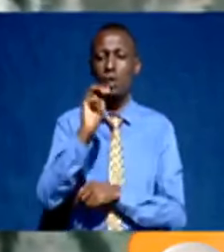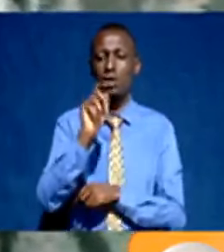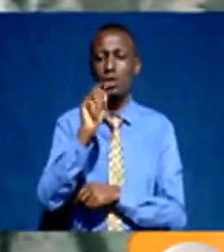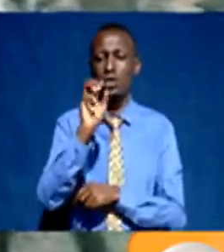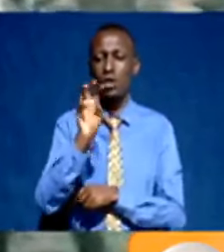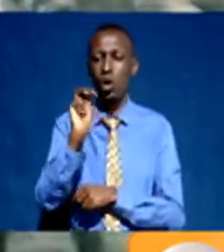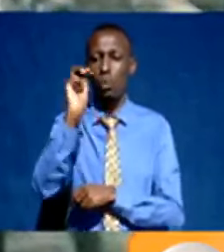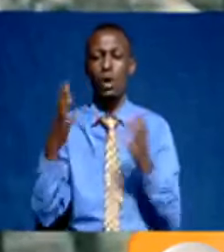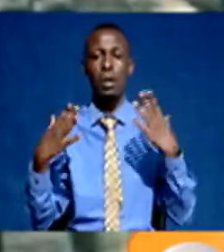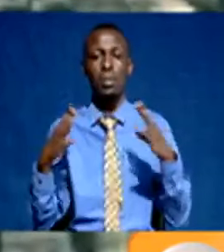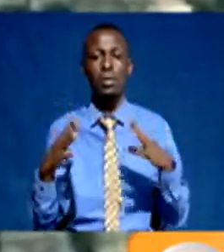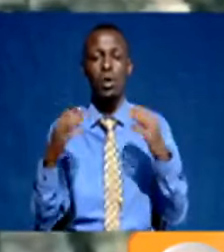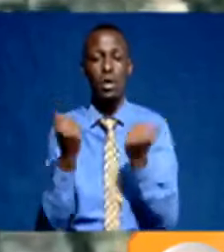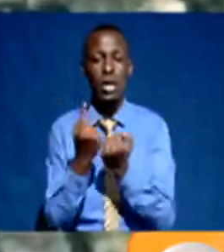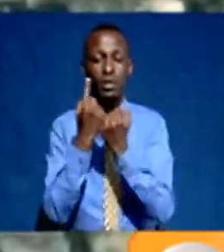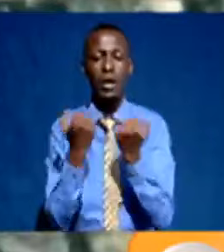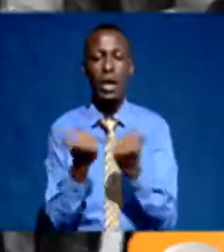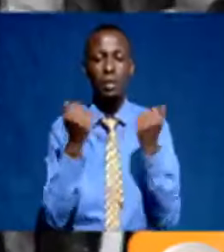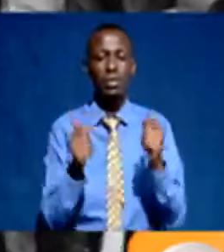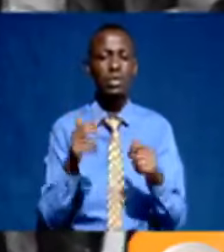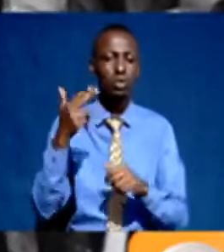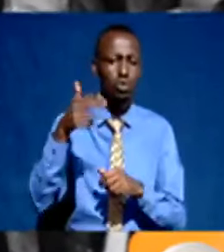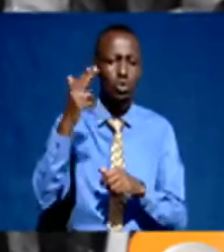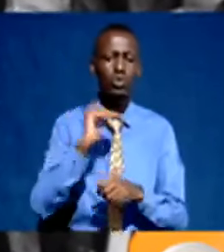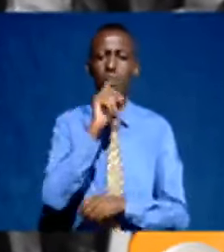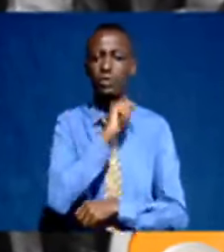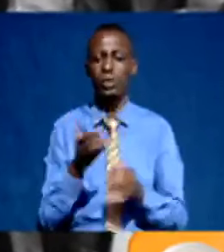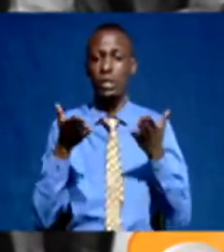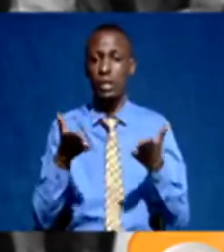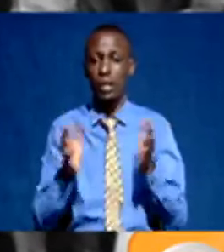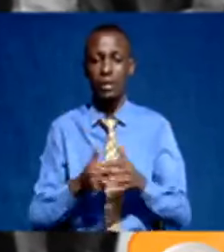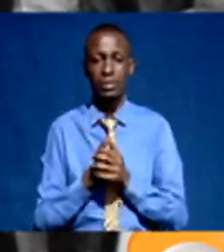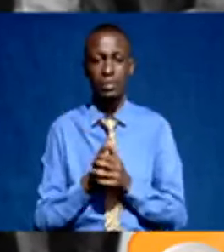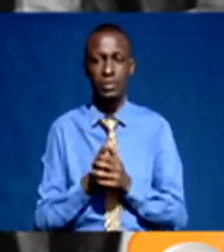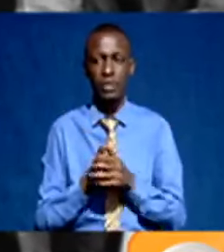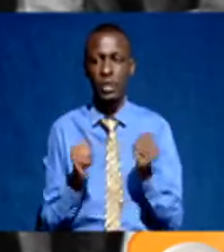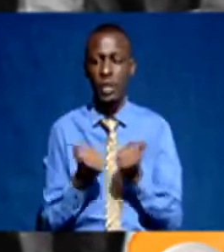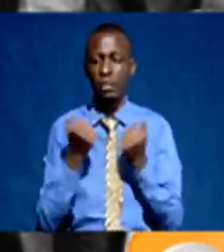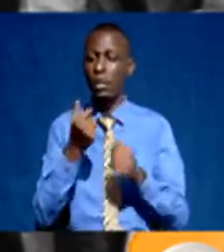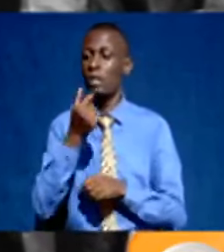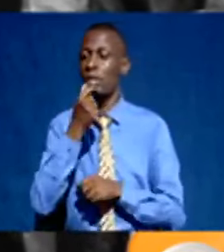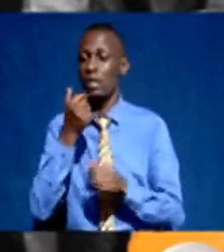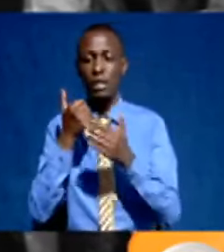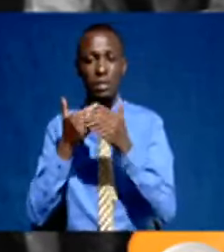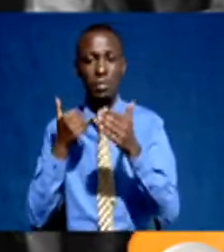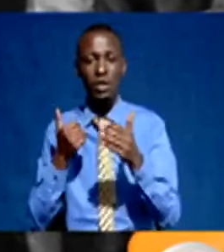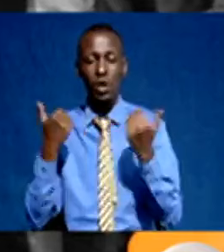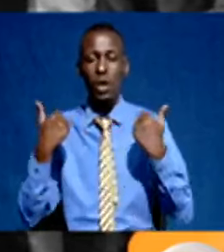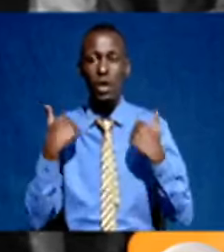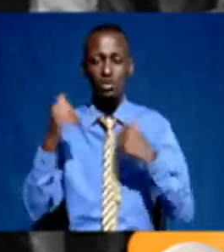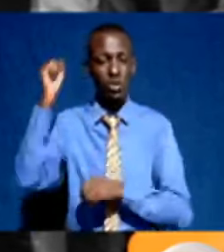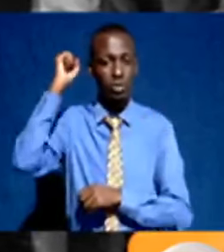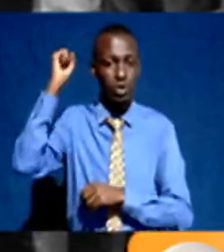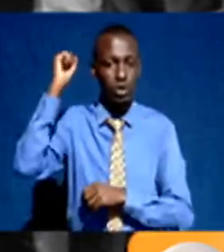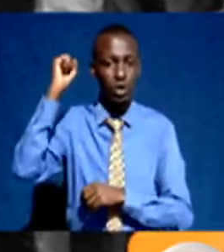of 11 people, according to official sources. The incident further sidelining Nyanza that had already been rocked by a series of